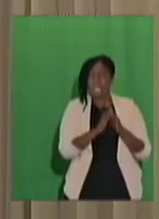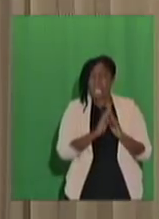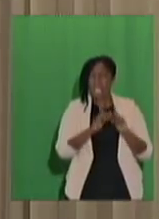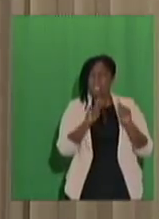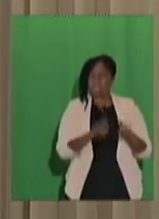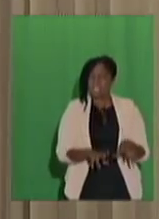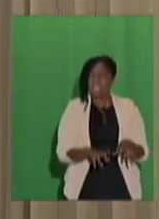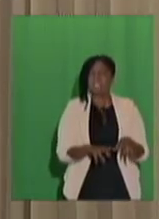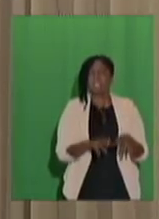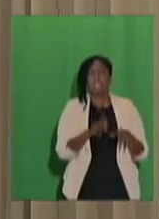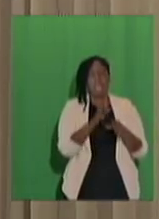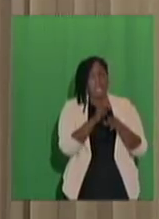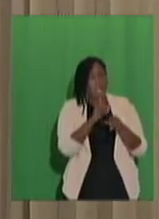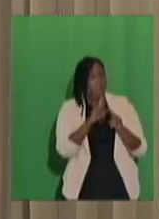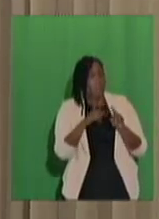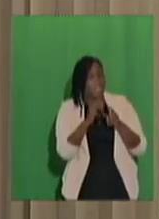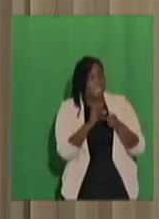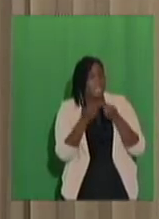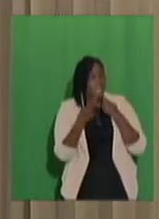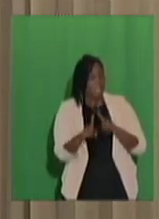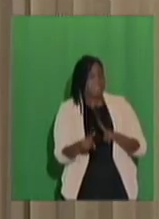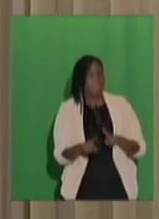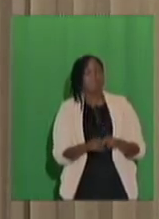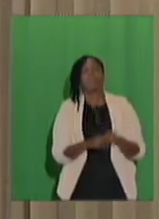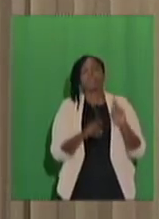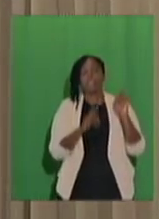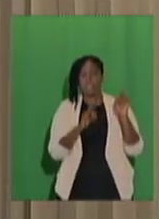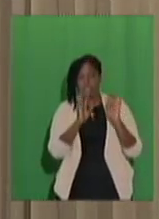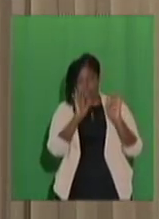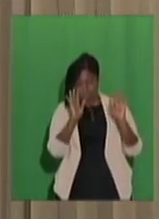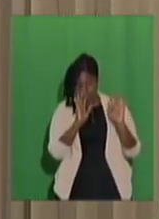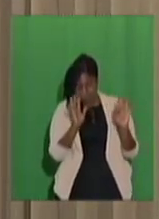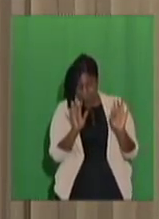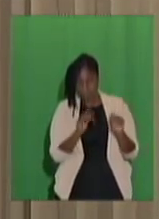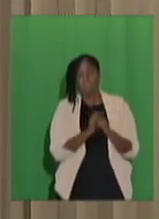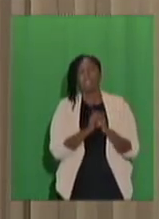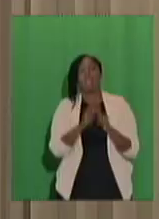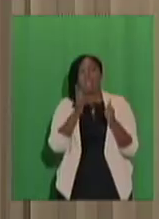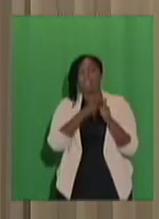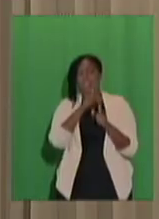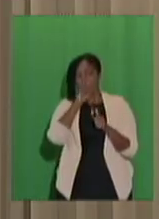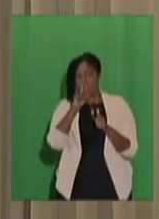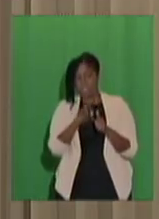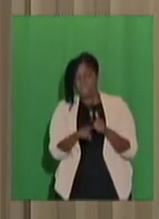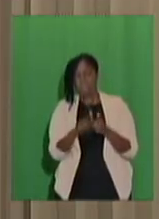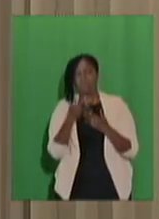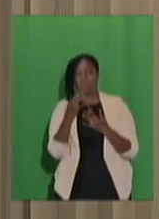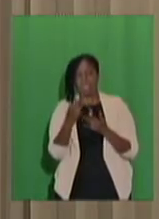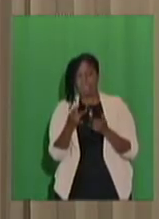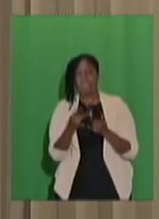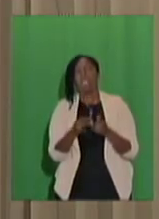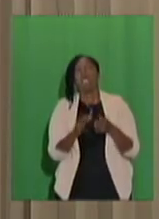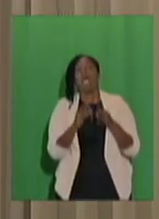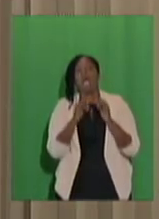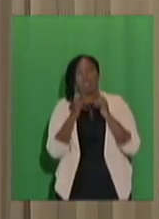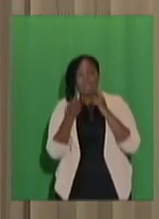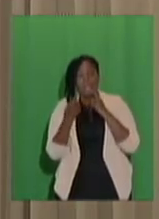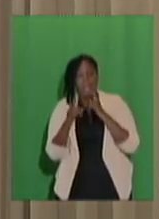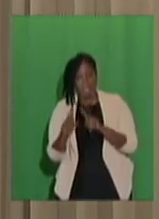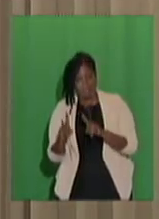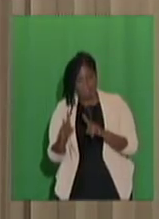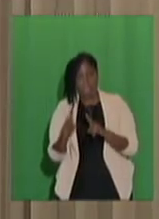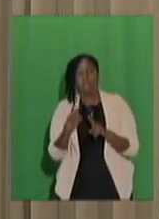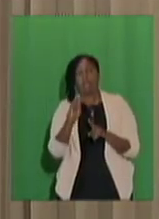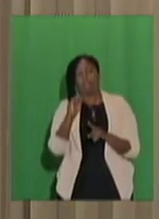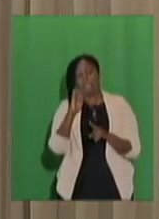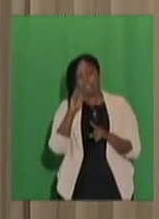Okay, so in terms of your first question, I think I need to get back to the media with regards to how many retests we have had. So I